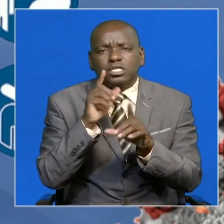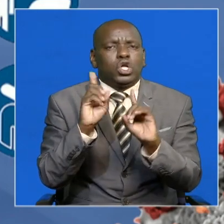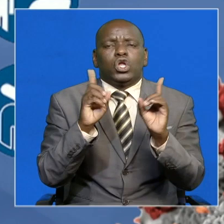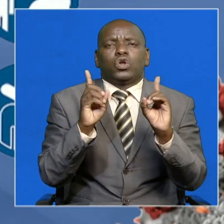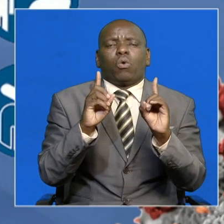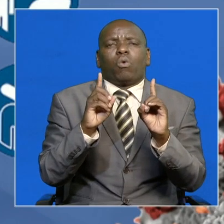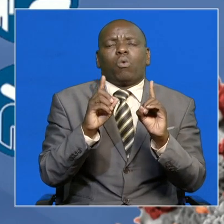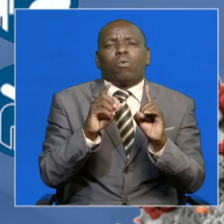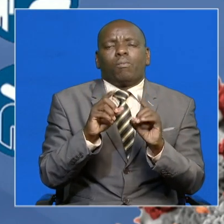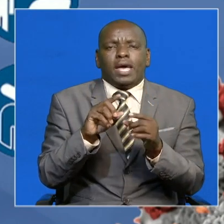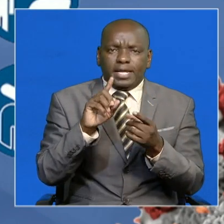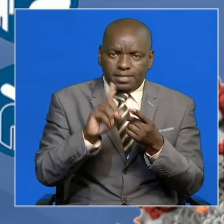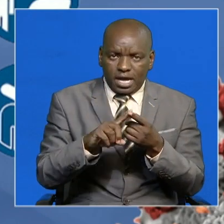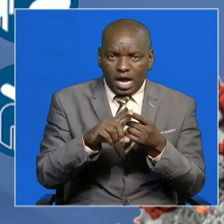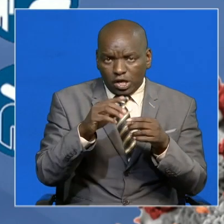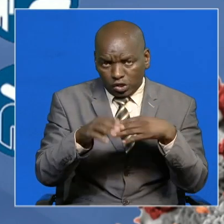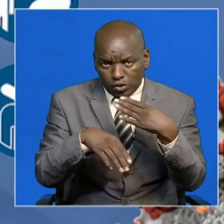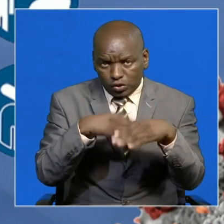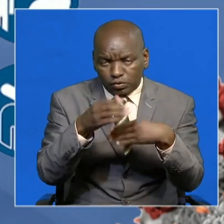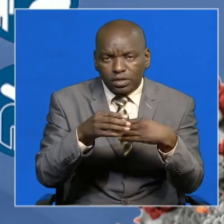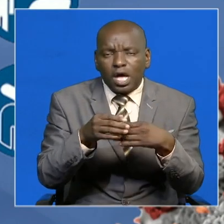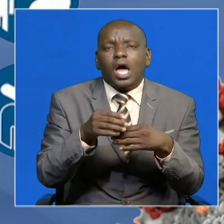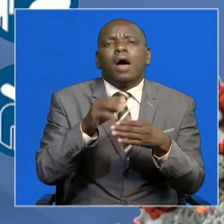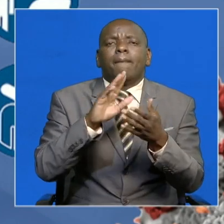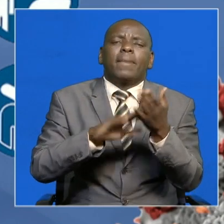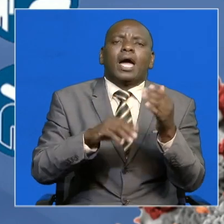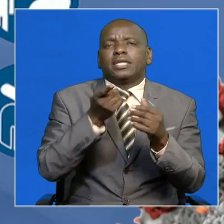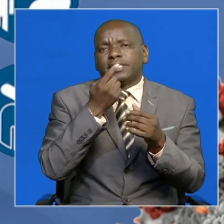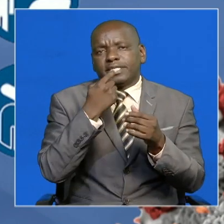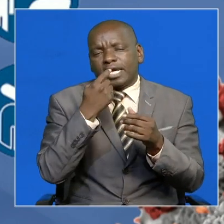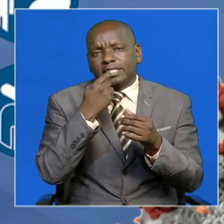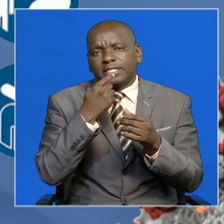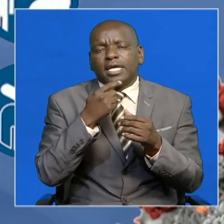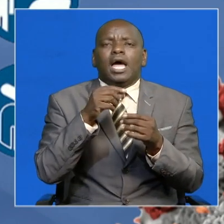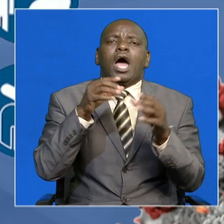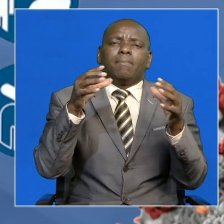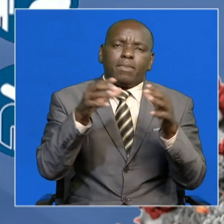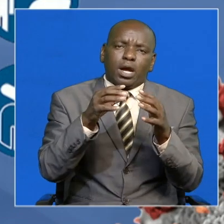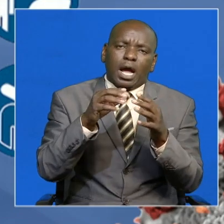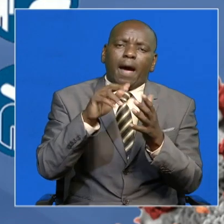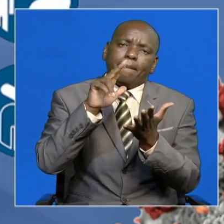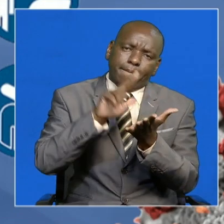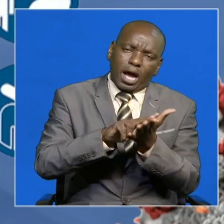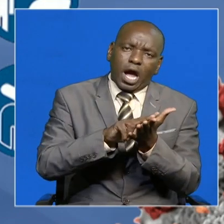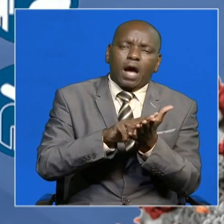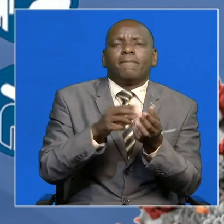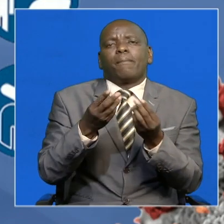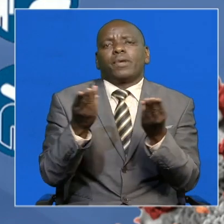ivermectin, for example. If you're going to get any drug, it has to be medicine approved for human